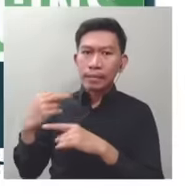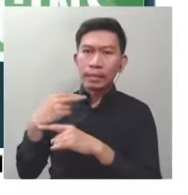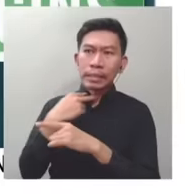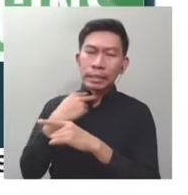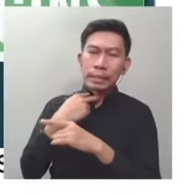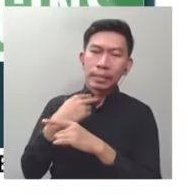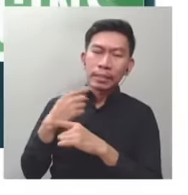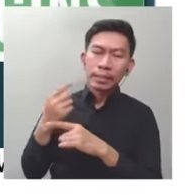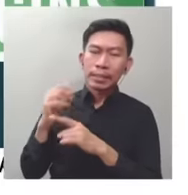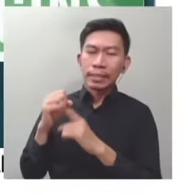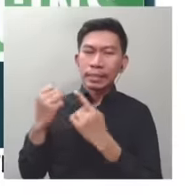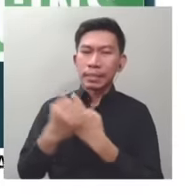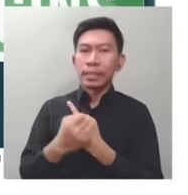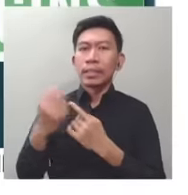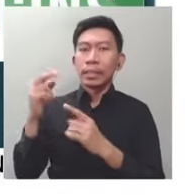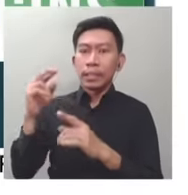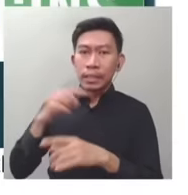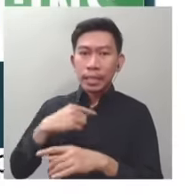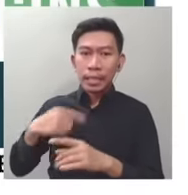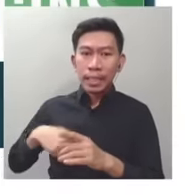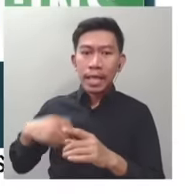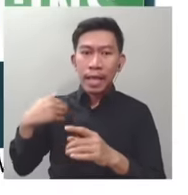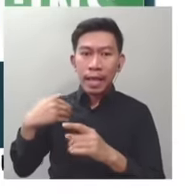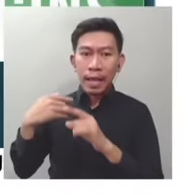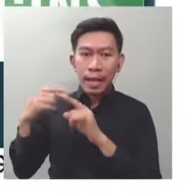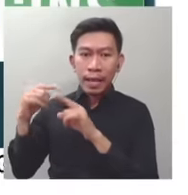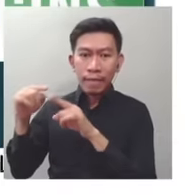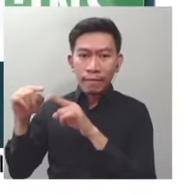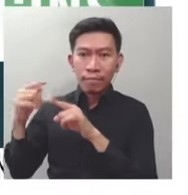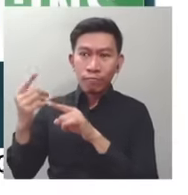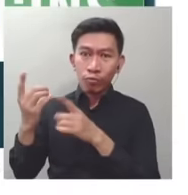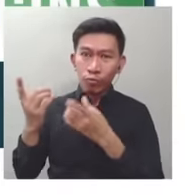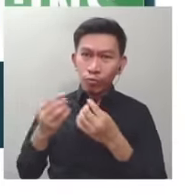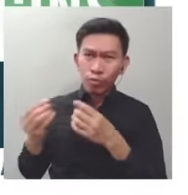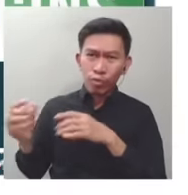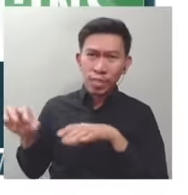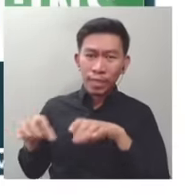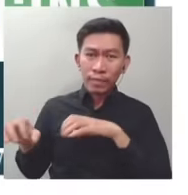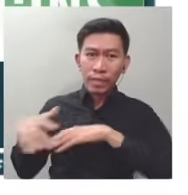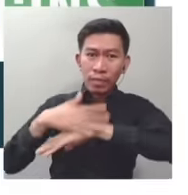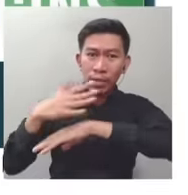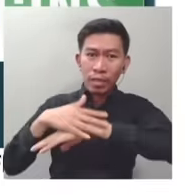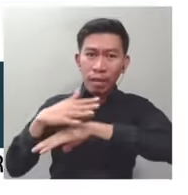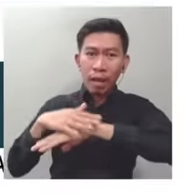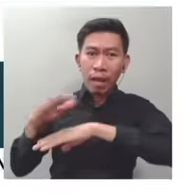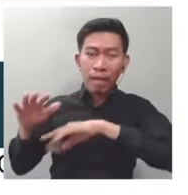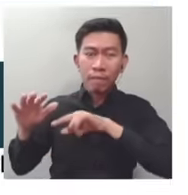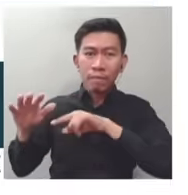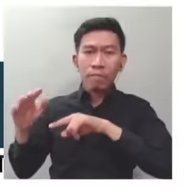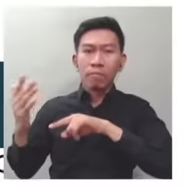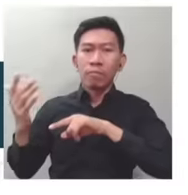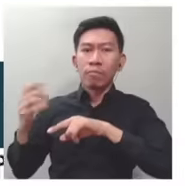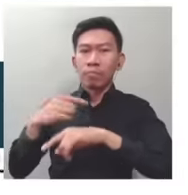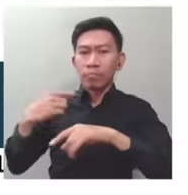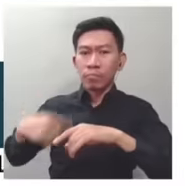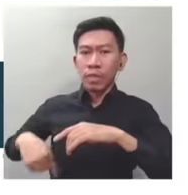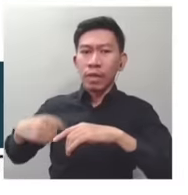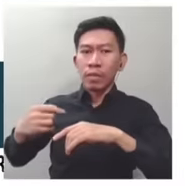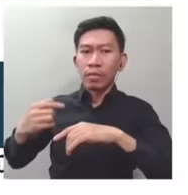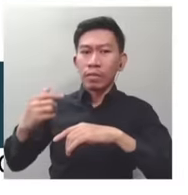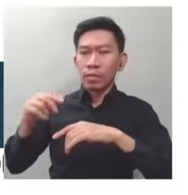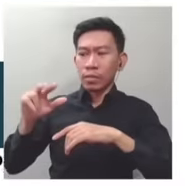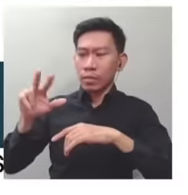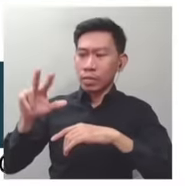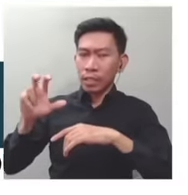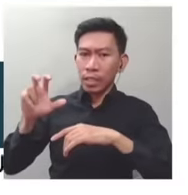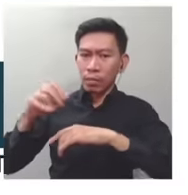situation. China applies gray zone operation, and we just see it recently with the Chinese putting down the 300-meter